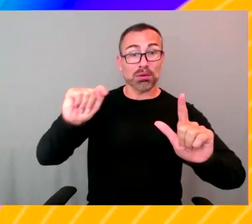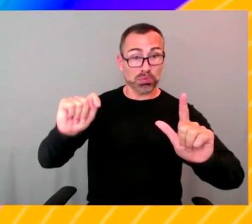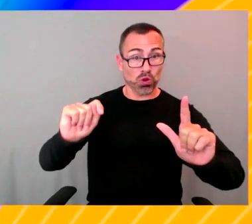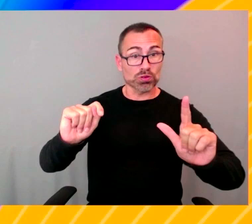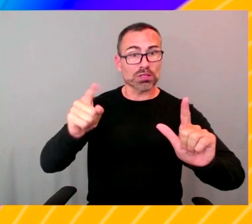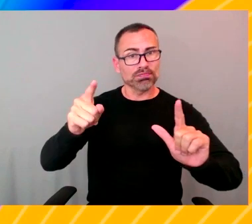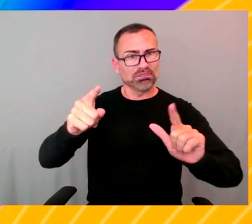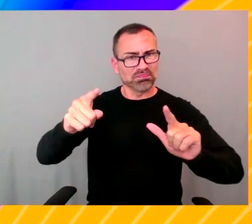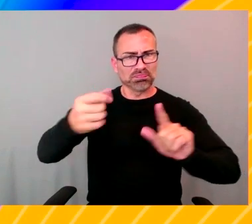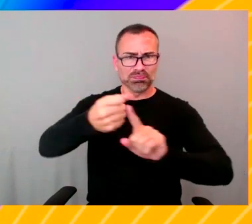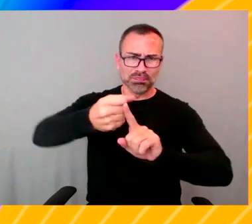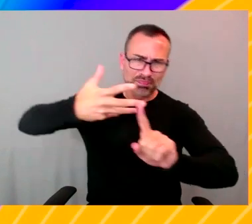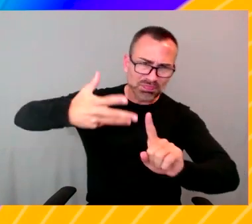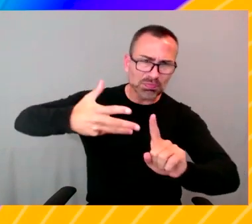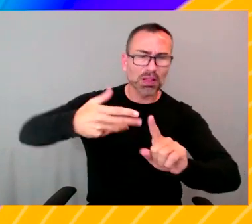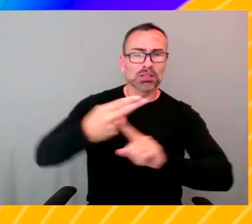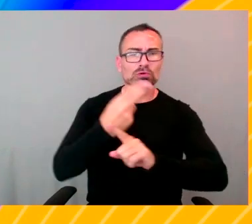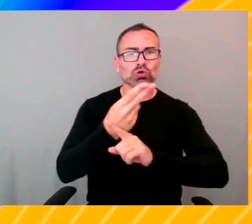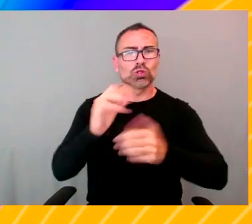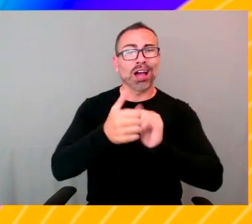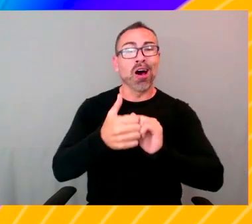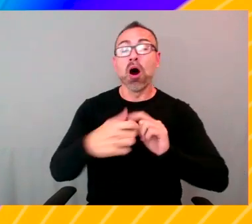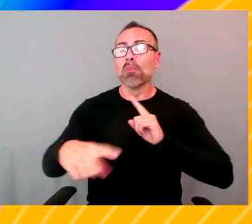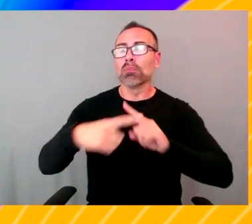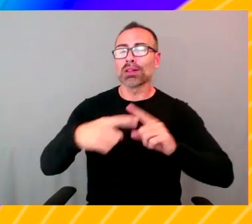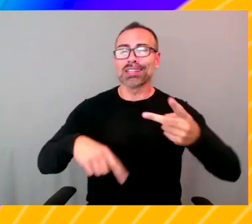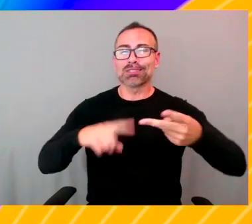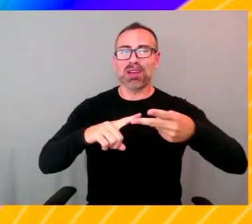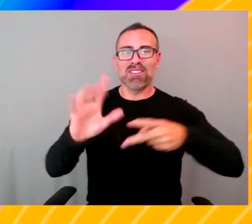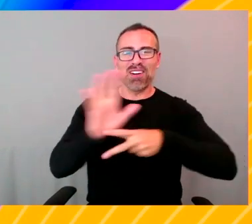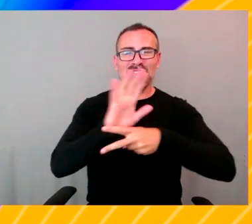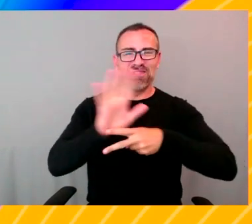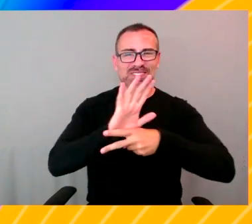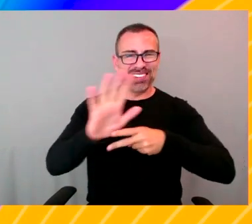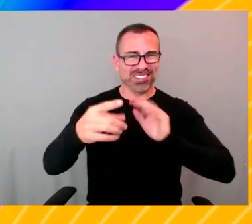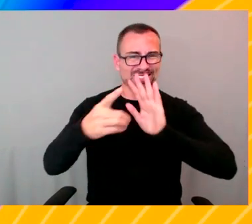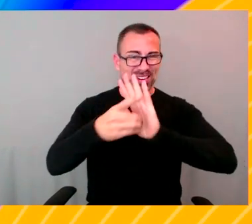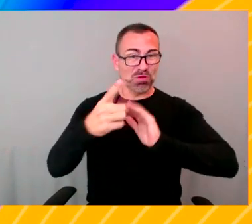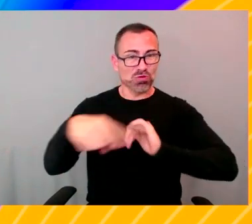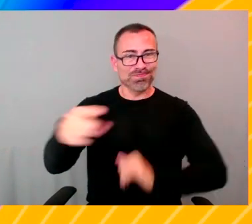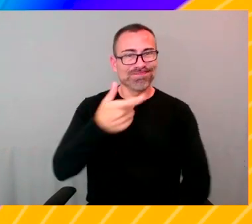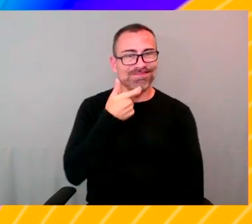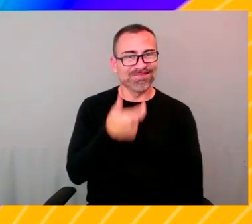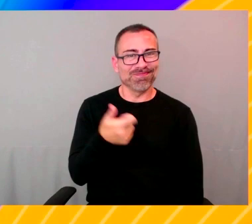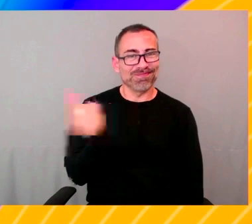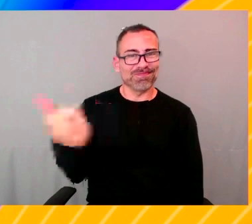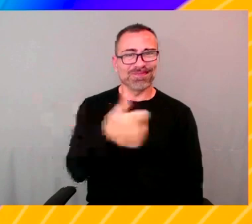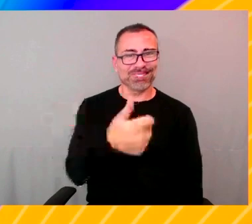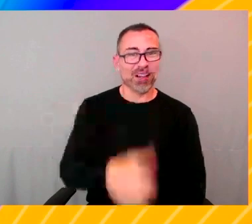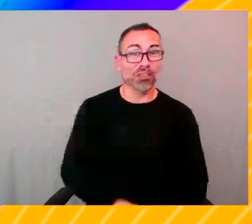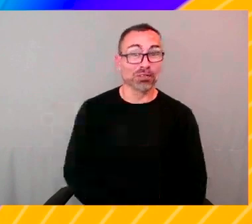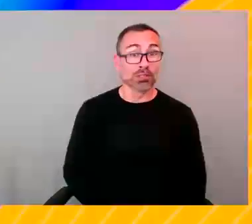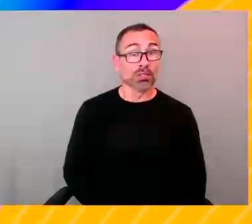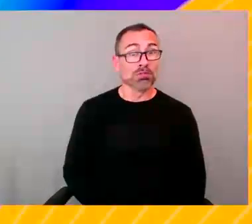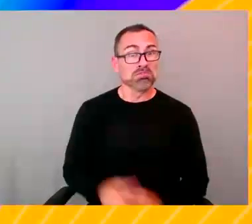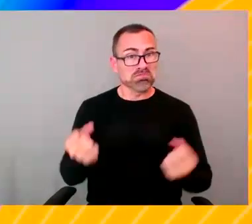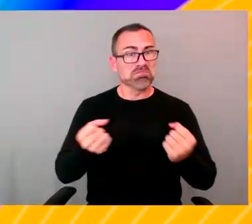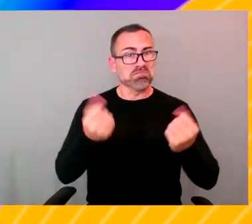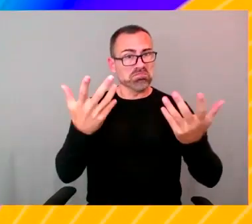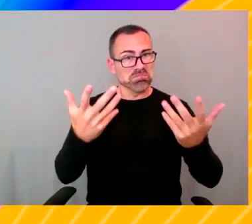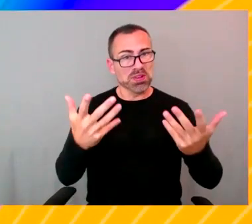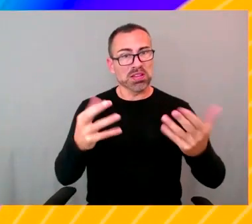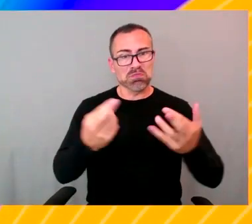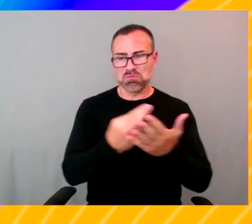as a demo video that you can watch independently of this as well. So there's a lot of materials to help you get started, and